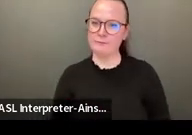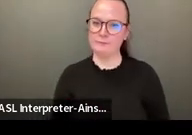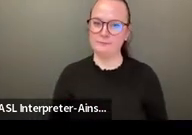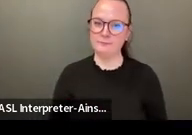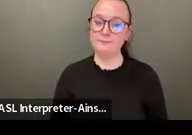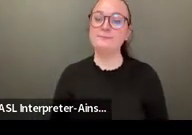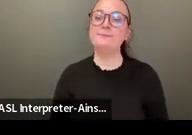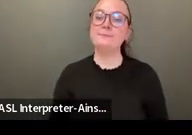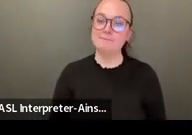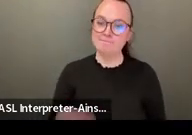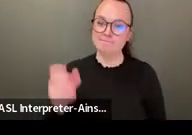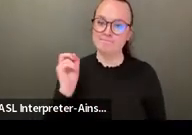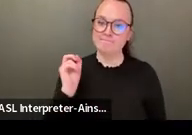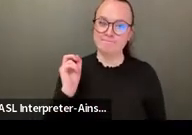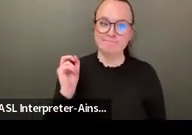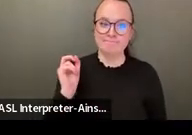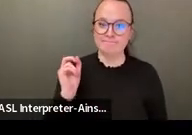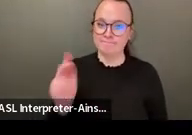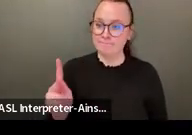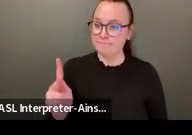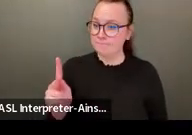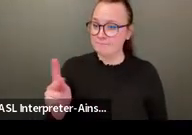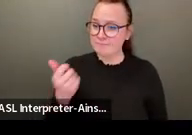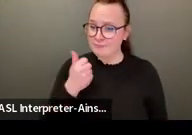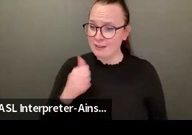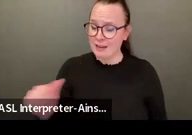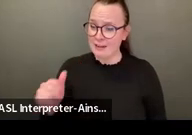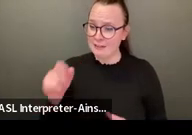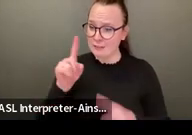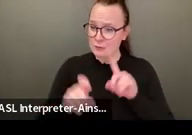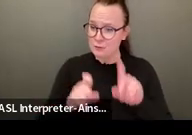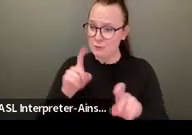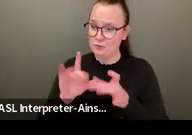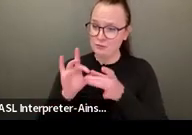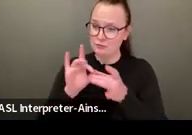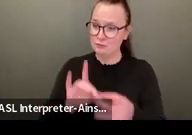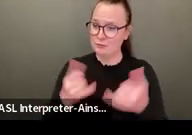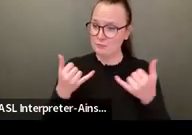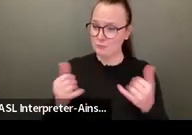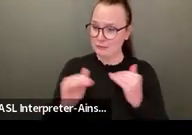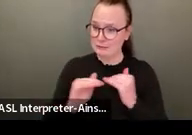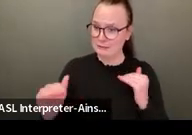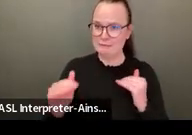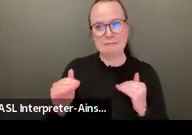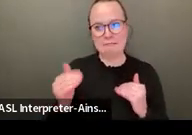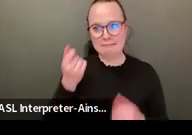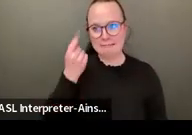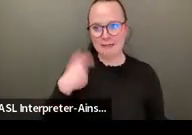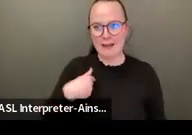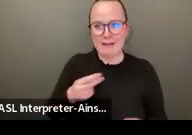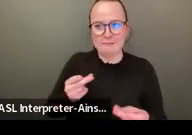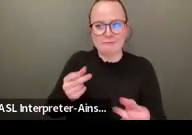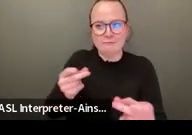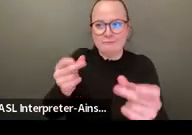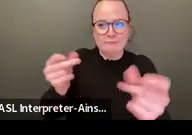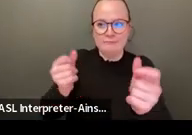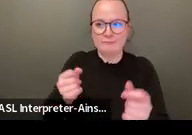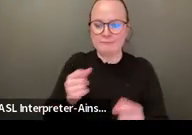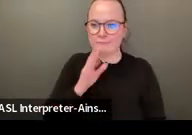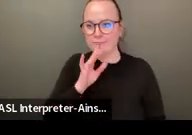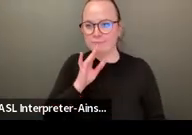All right. Any present level questions? Kind of went through that fast, I feel like. Did we have some